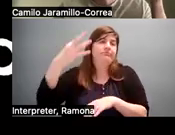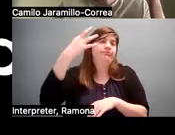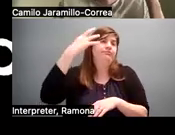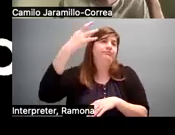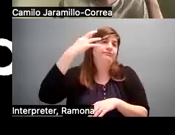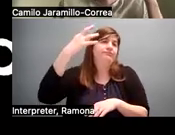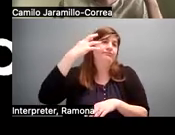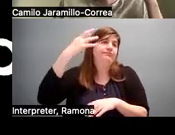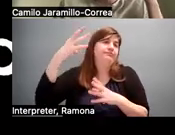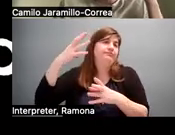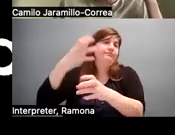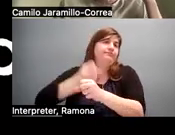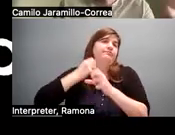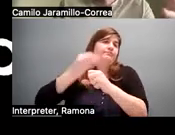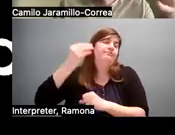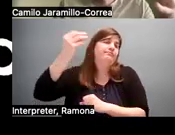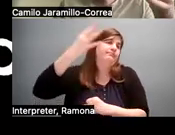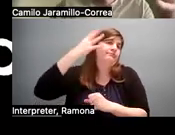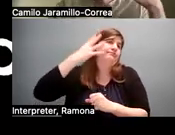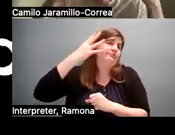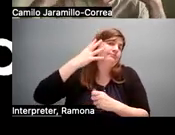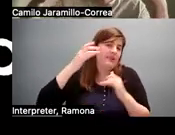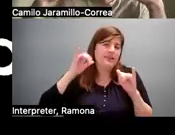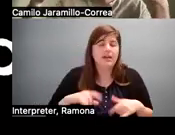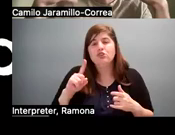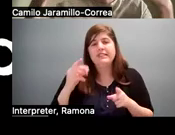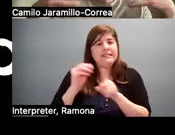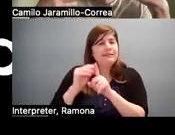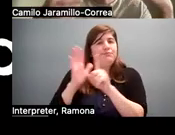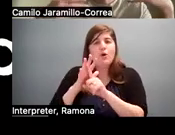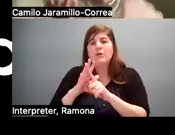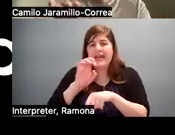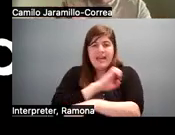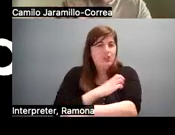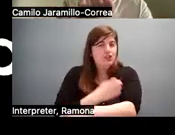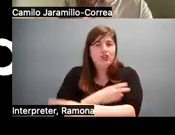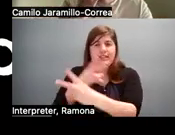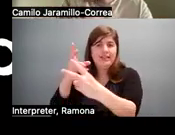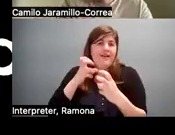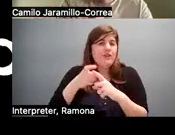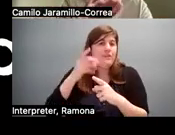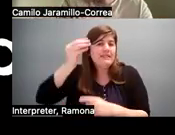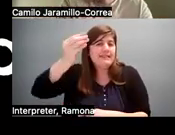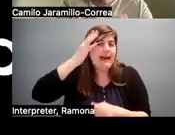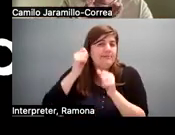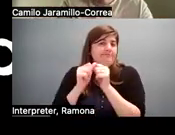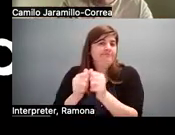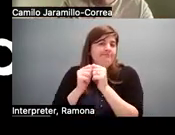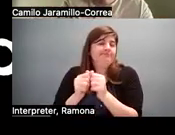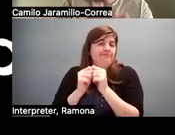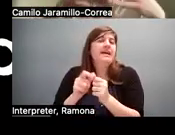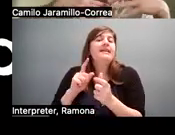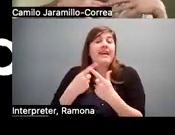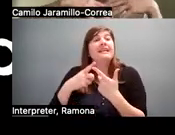years. And the just being exposed to that energy from the sun. And so the sun turned the asteroid